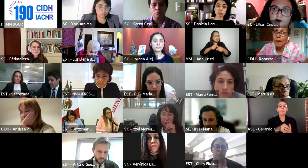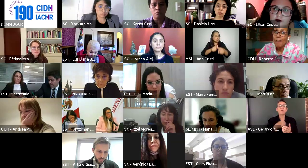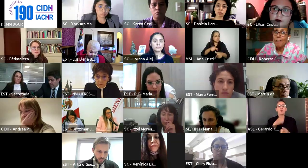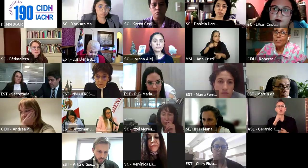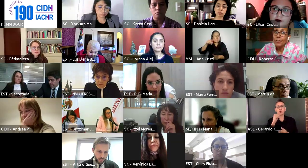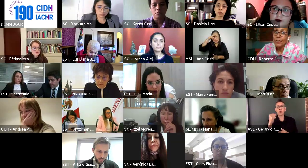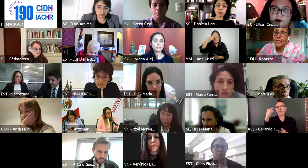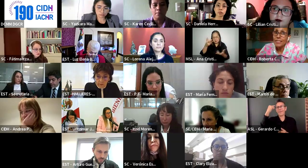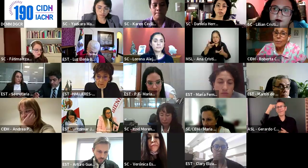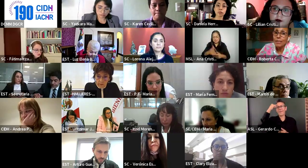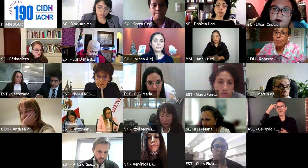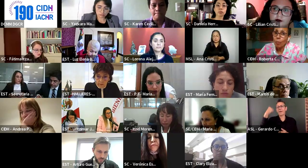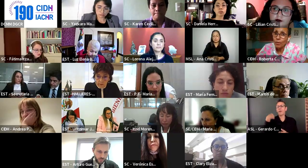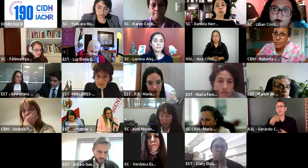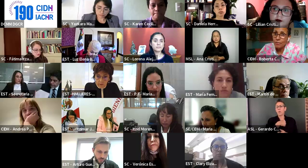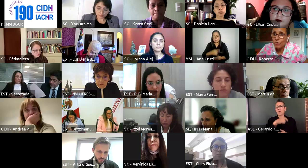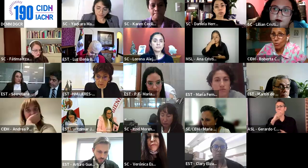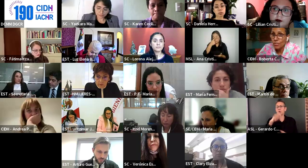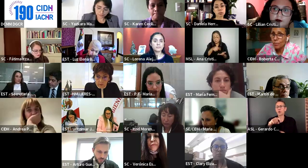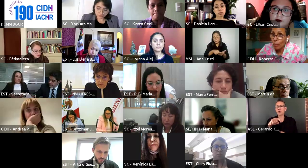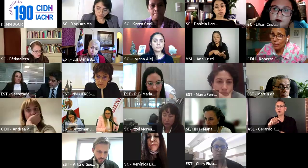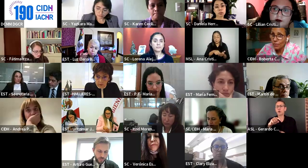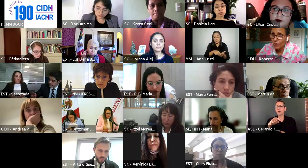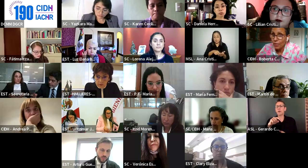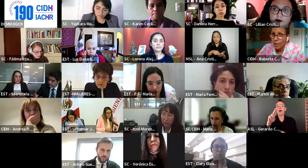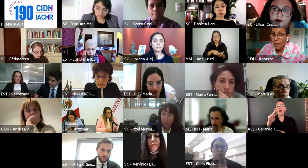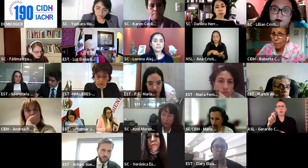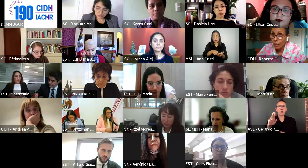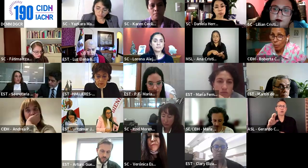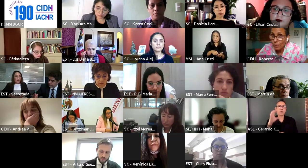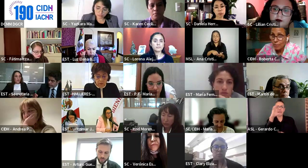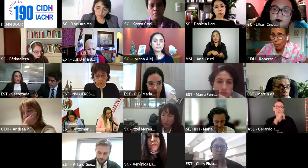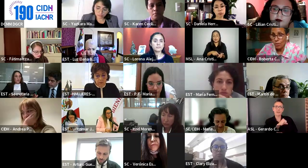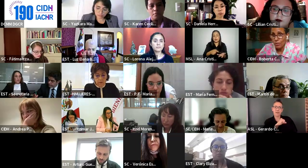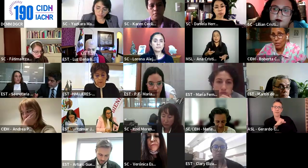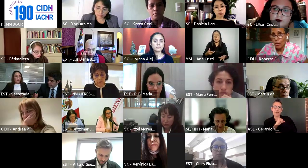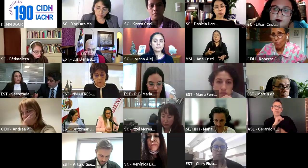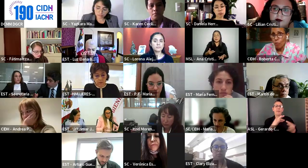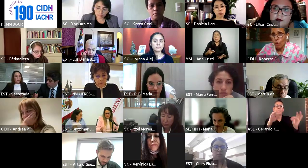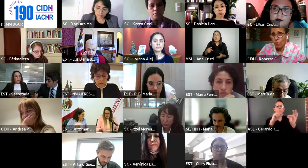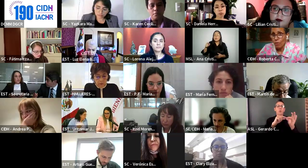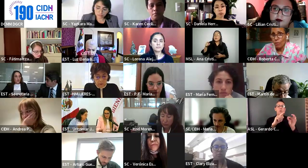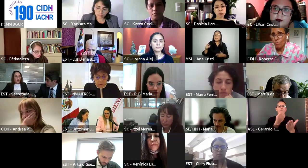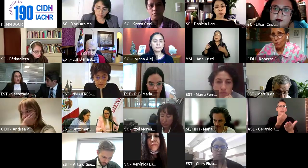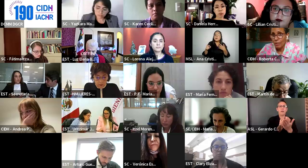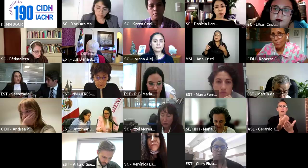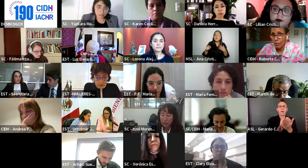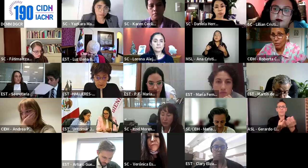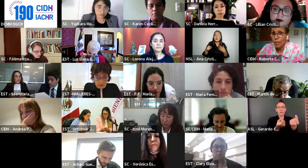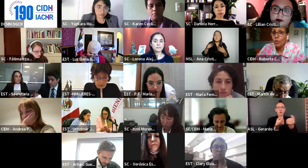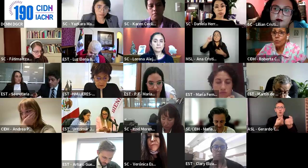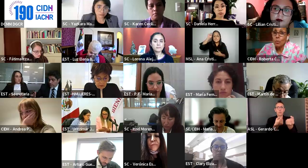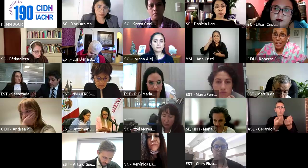ever underestimate the importance of resource support, economic support for the